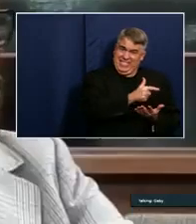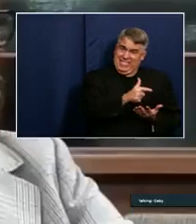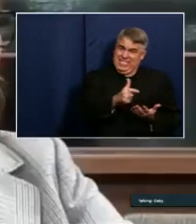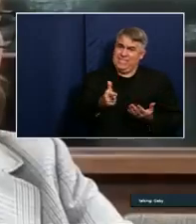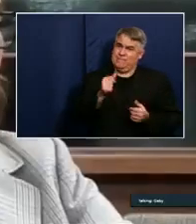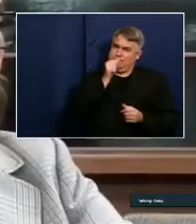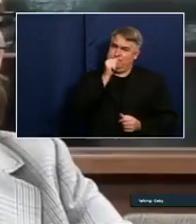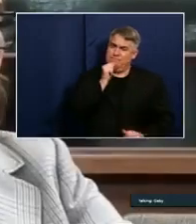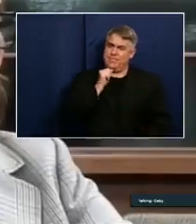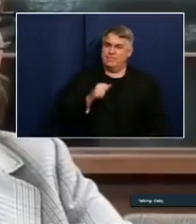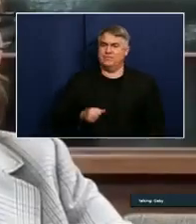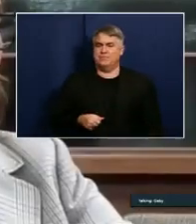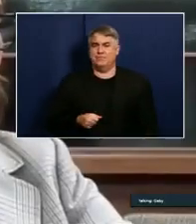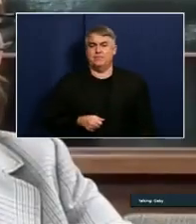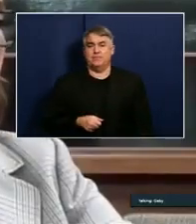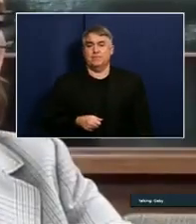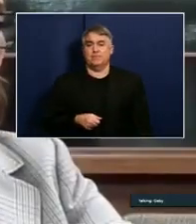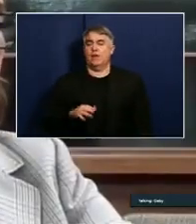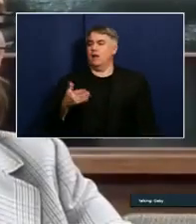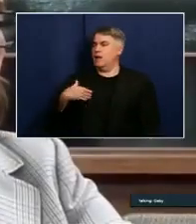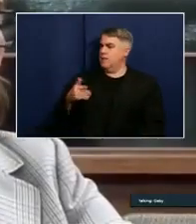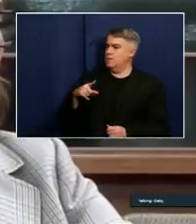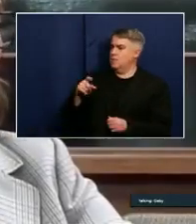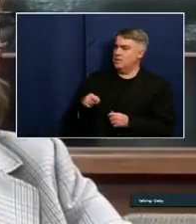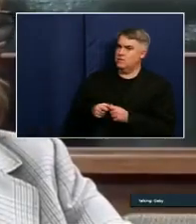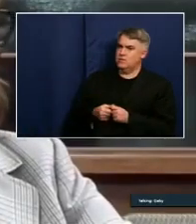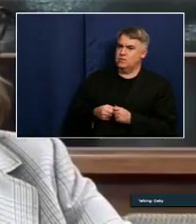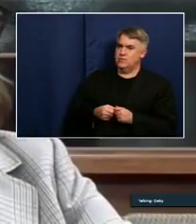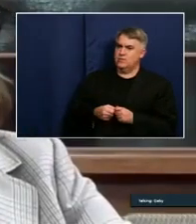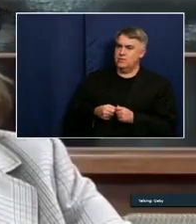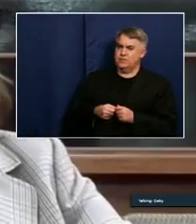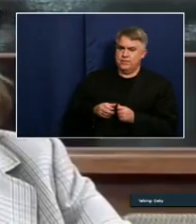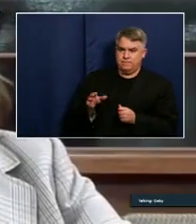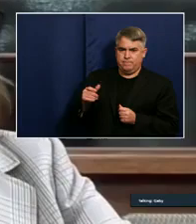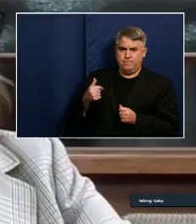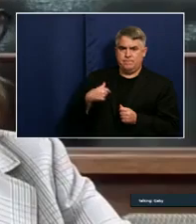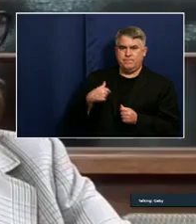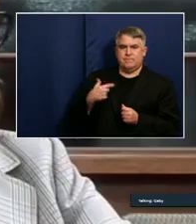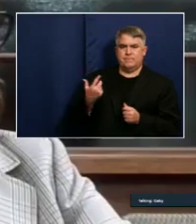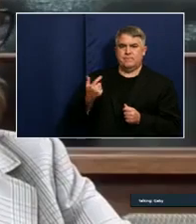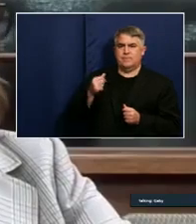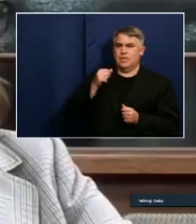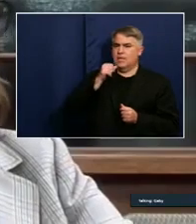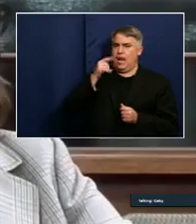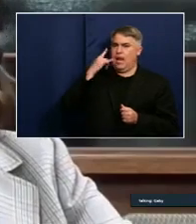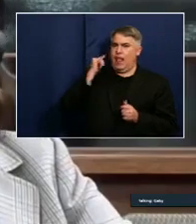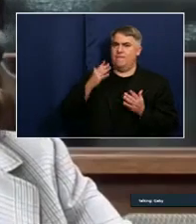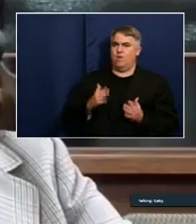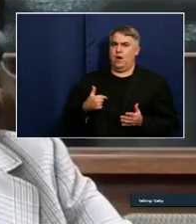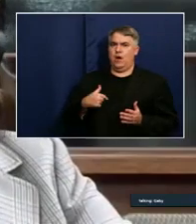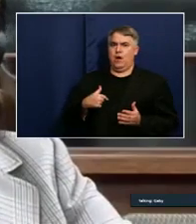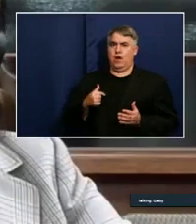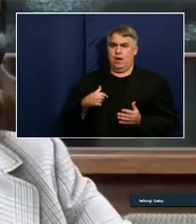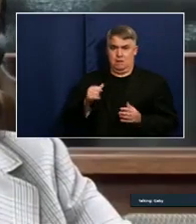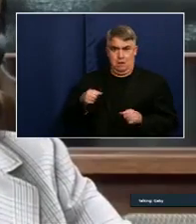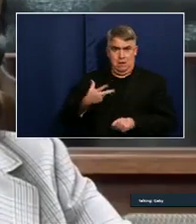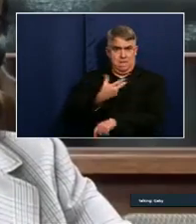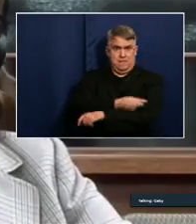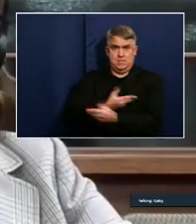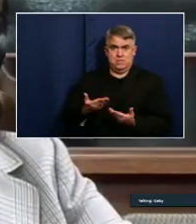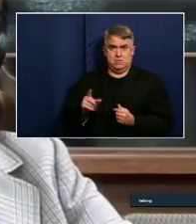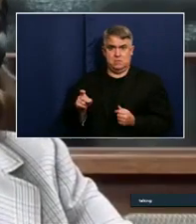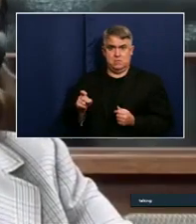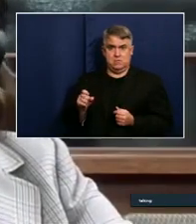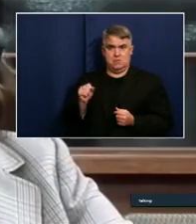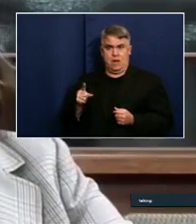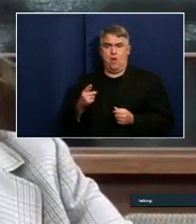Okay, the next question from Germania Velez. Are non-California residents able to get the vaccine here in San Diego? What about people who are